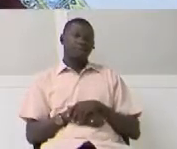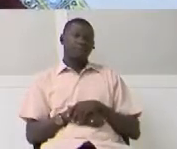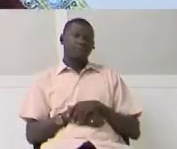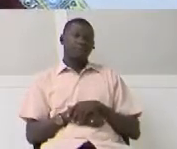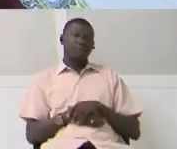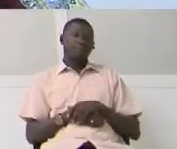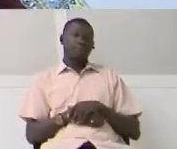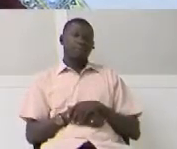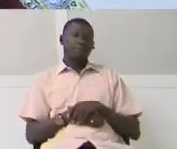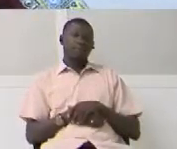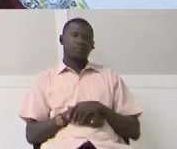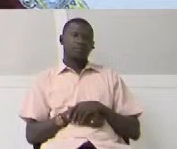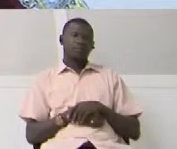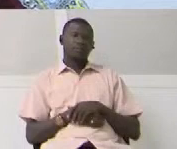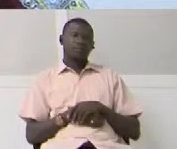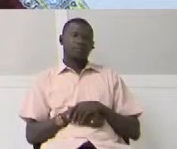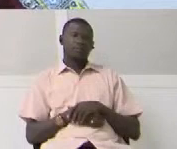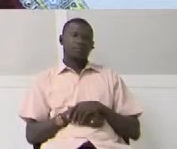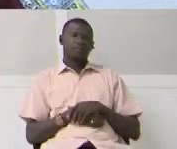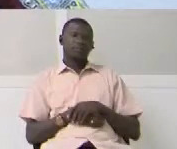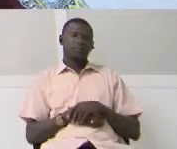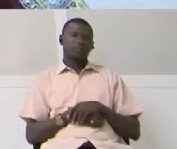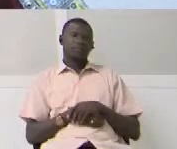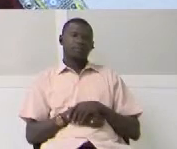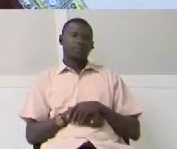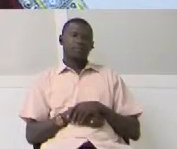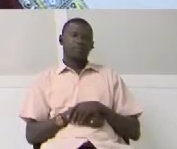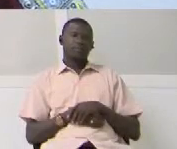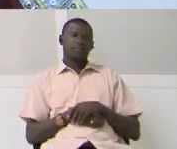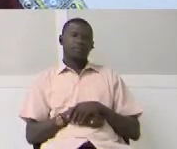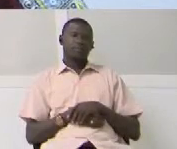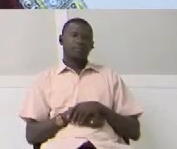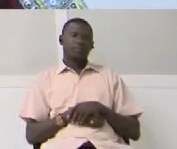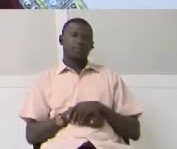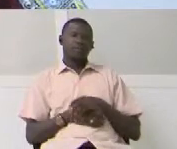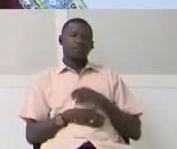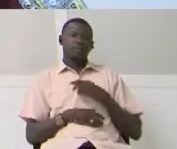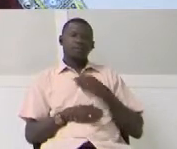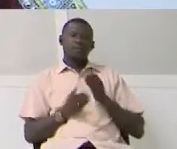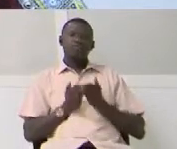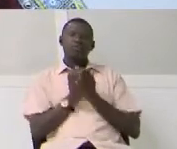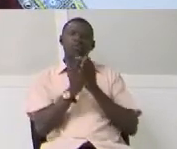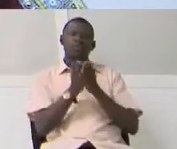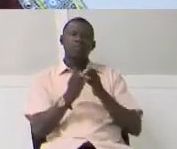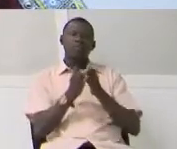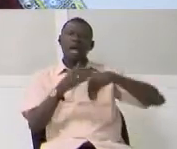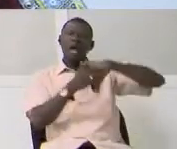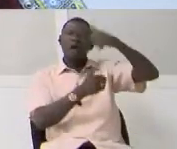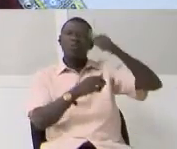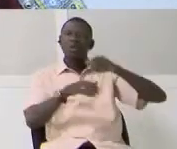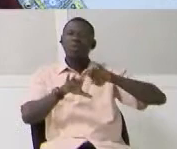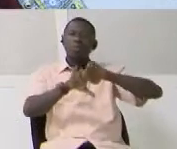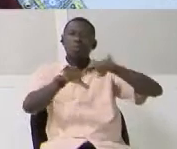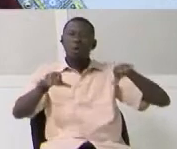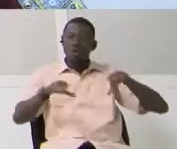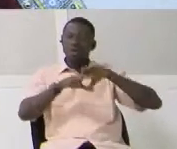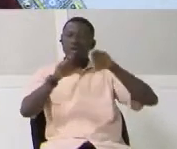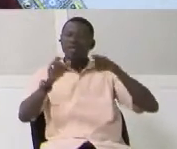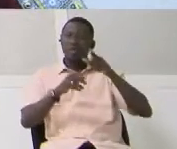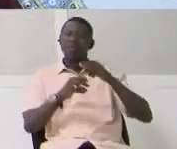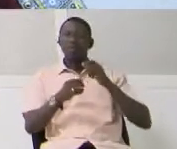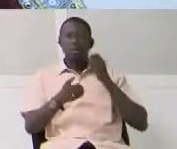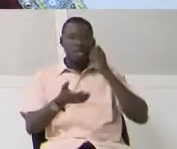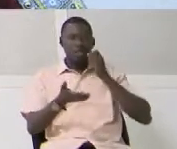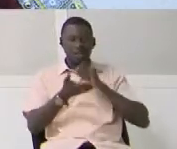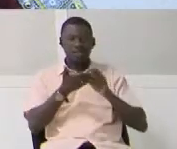apply on pour ñu naturalize ko as a Gambian flag. The vessel was out, I